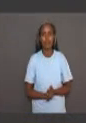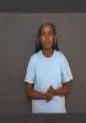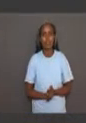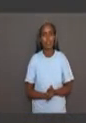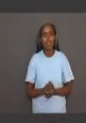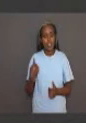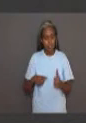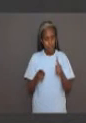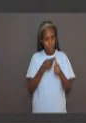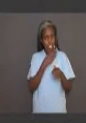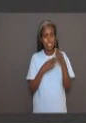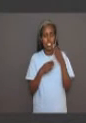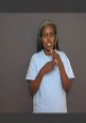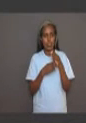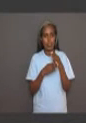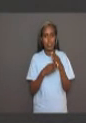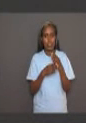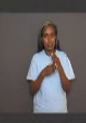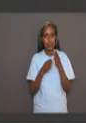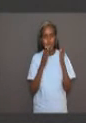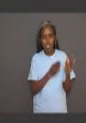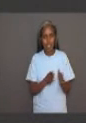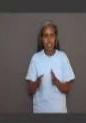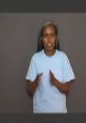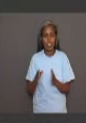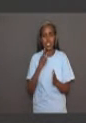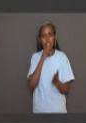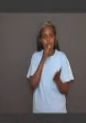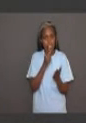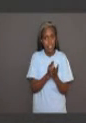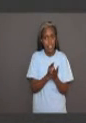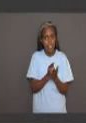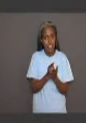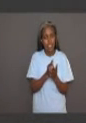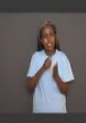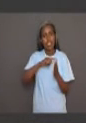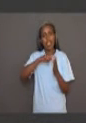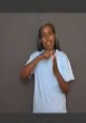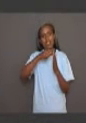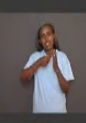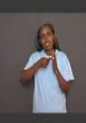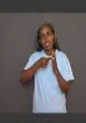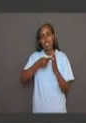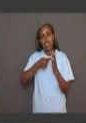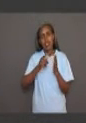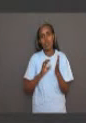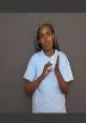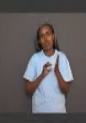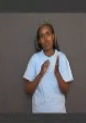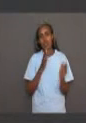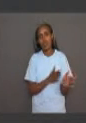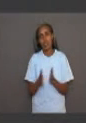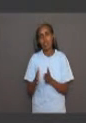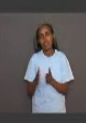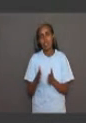Our first step is to arrange the data in ascending order.